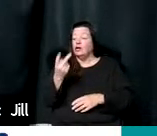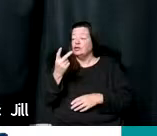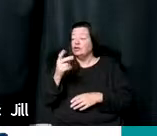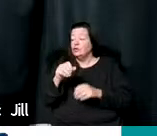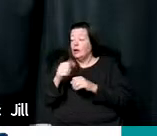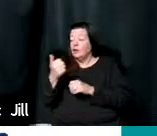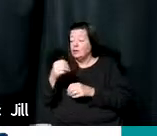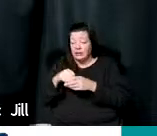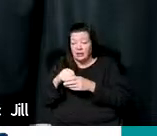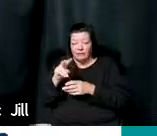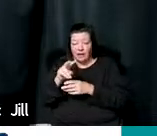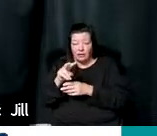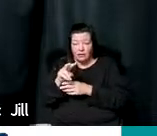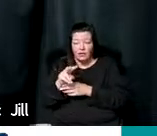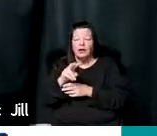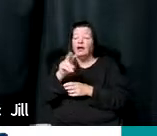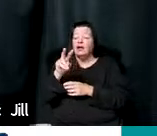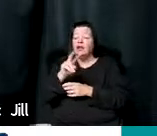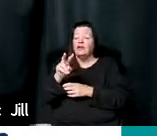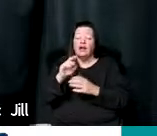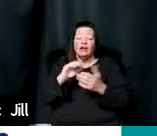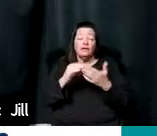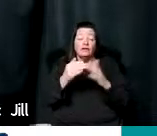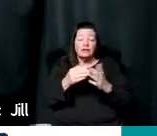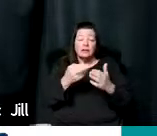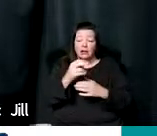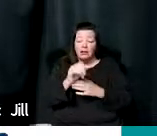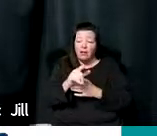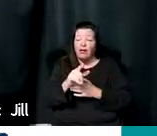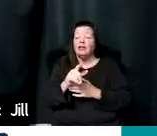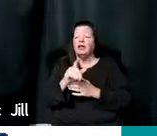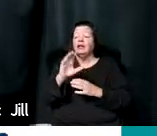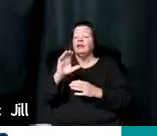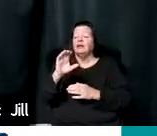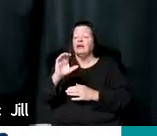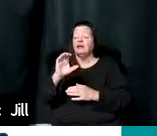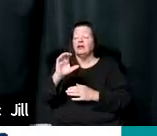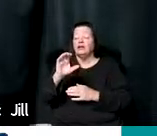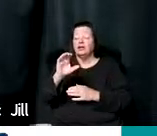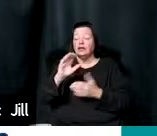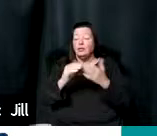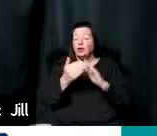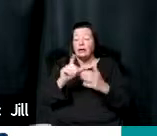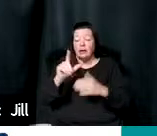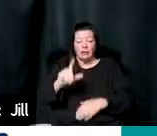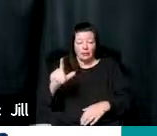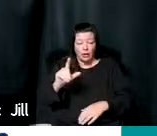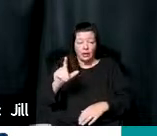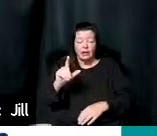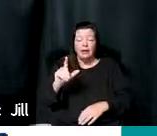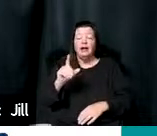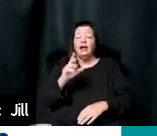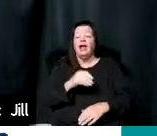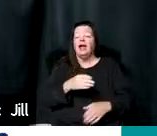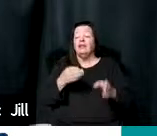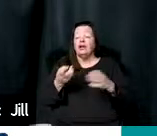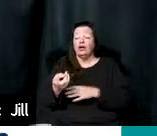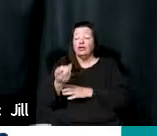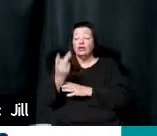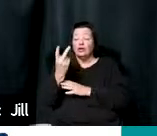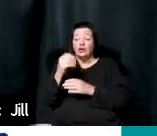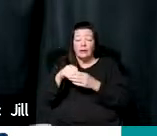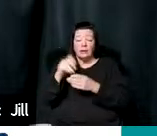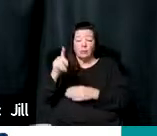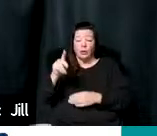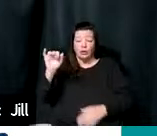in Vancouver, one at the Vancouver City Hall, one at Vancouver Community Library. And then there are two in Portland as well, one